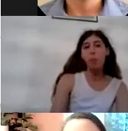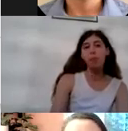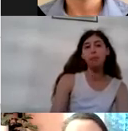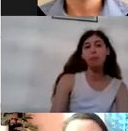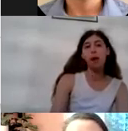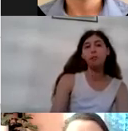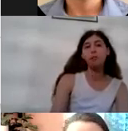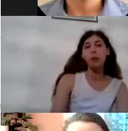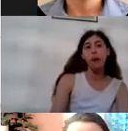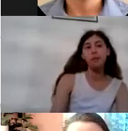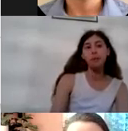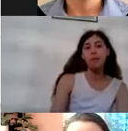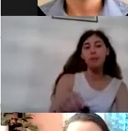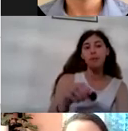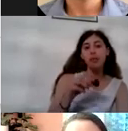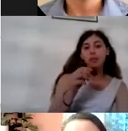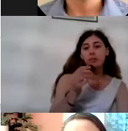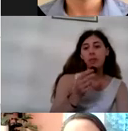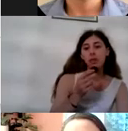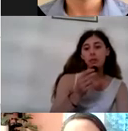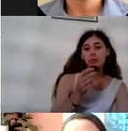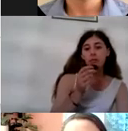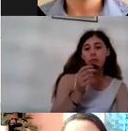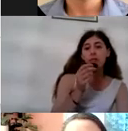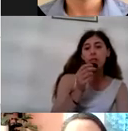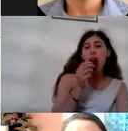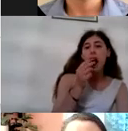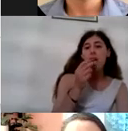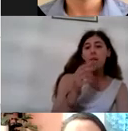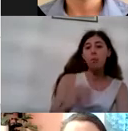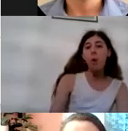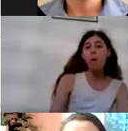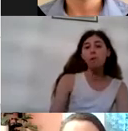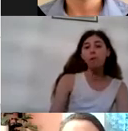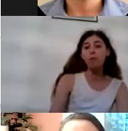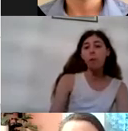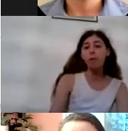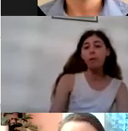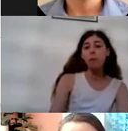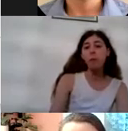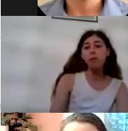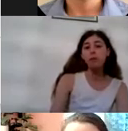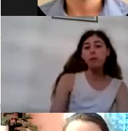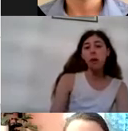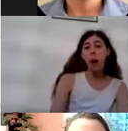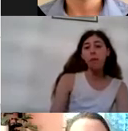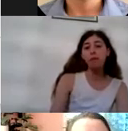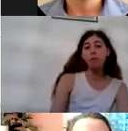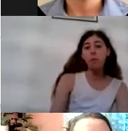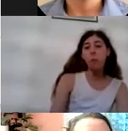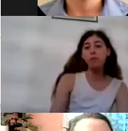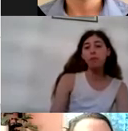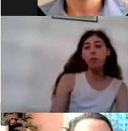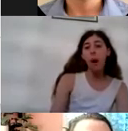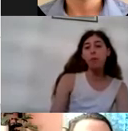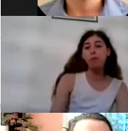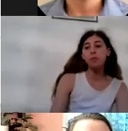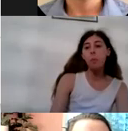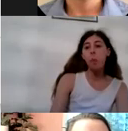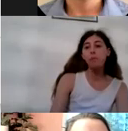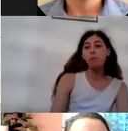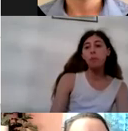what it means to be trans? And what does it mean to experience healthcare in this story? So while